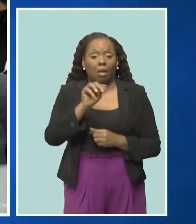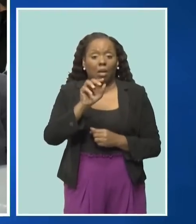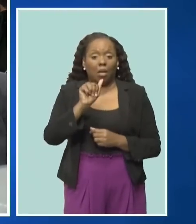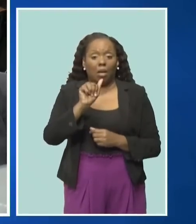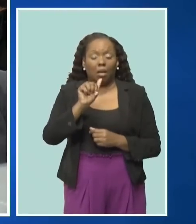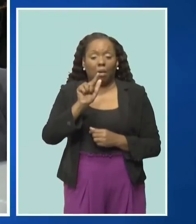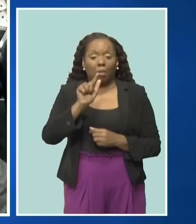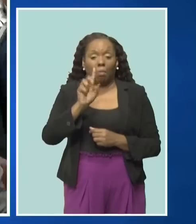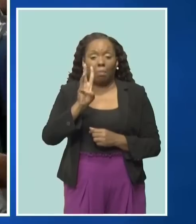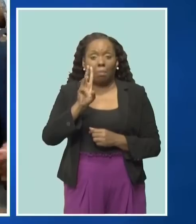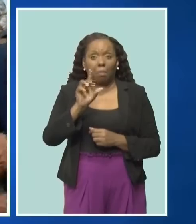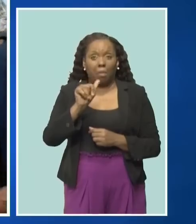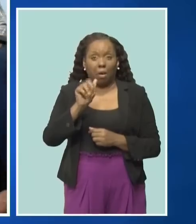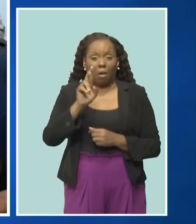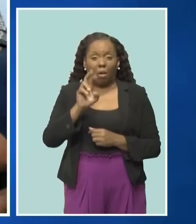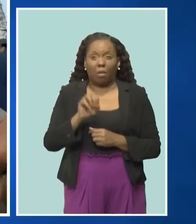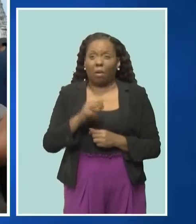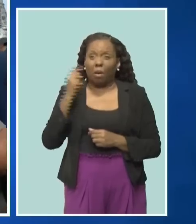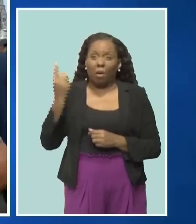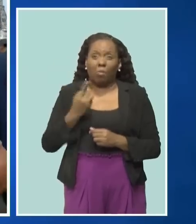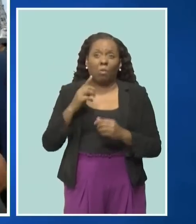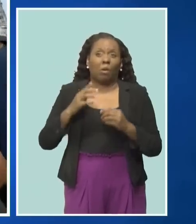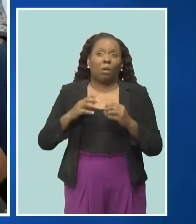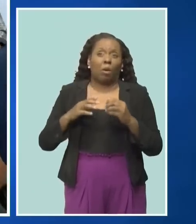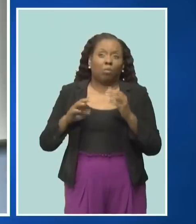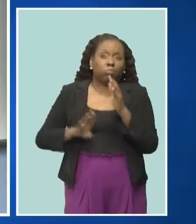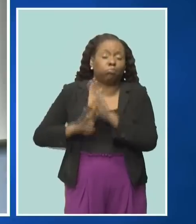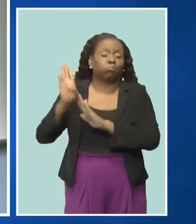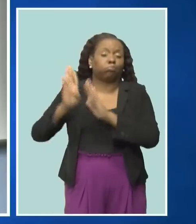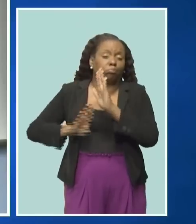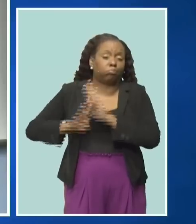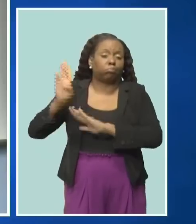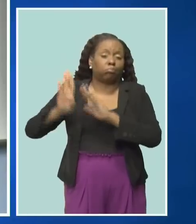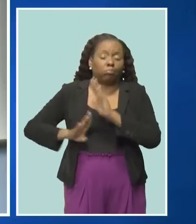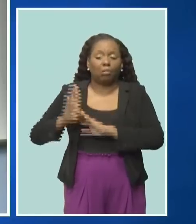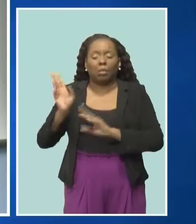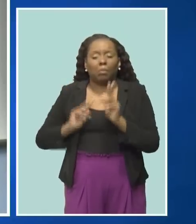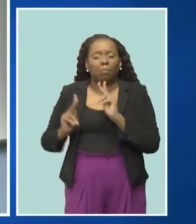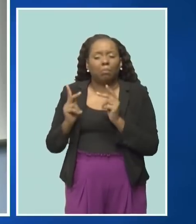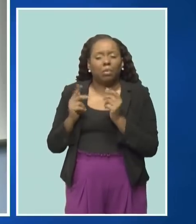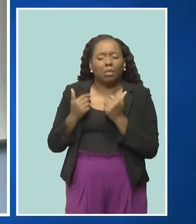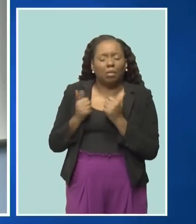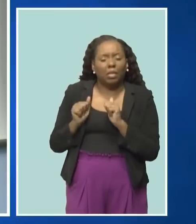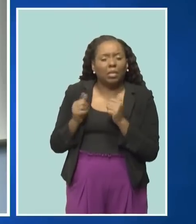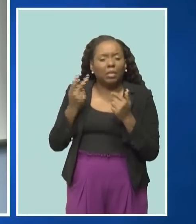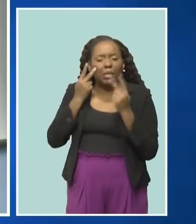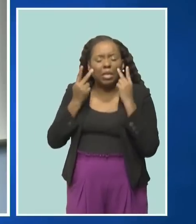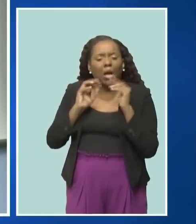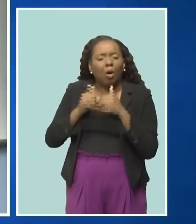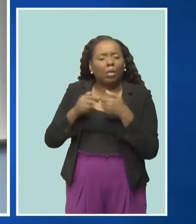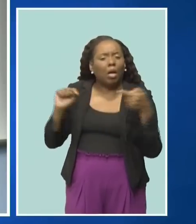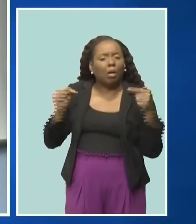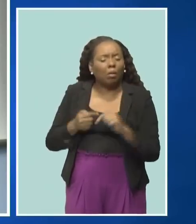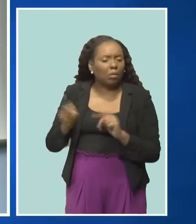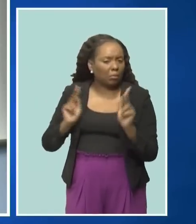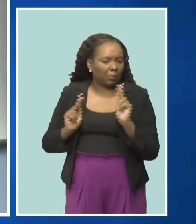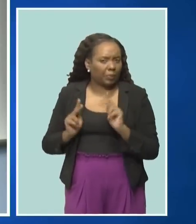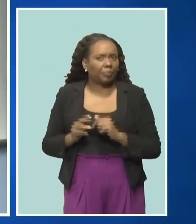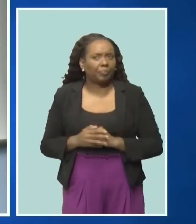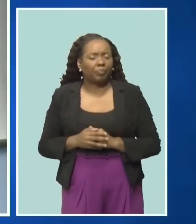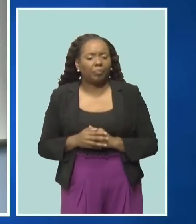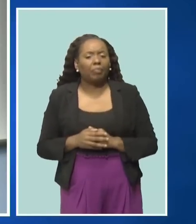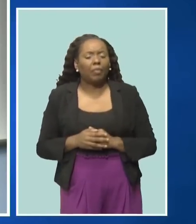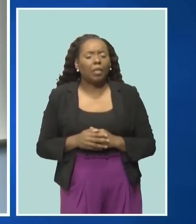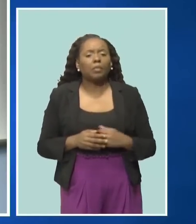area of growth in the digital world, with people who spend their time looking at ways to do harm to everyone. So we may